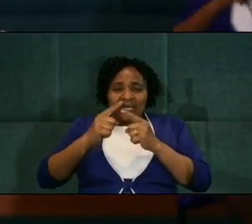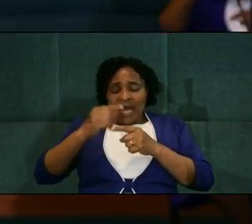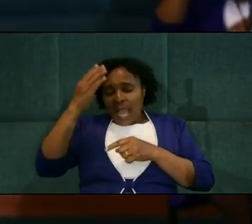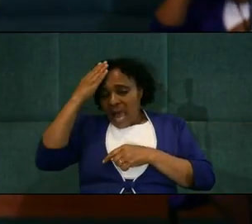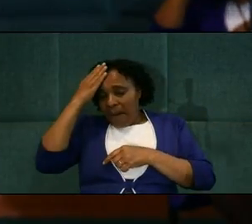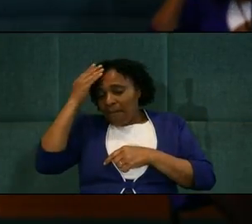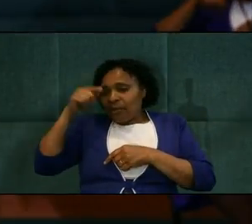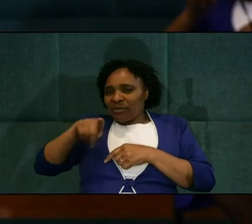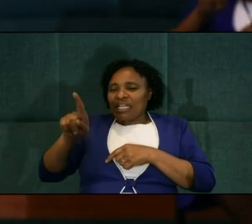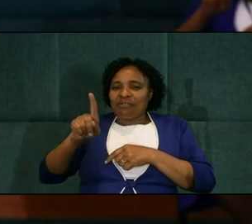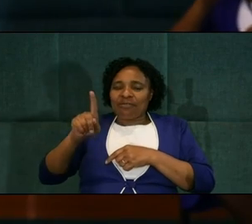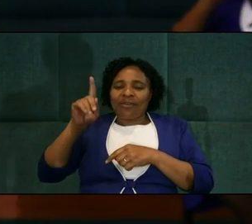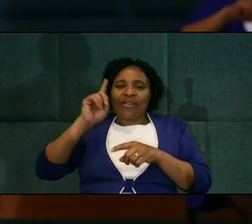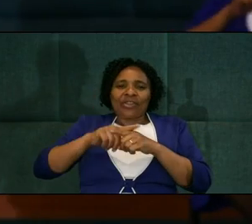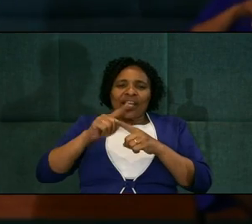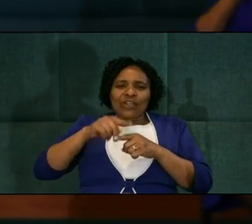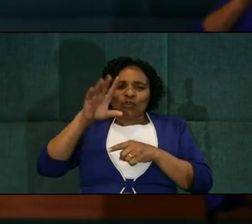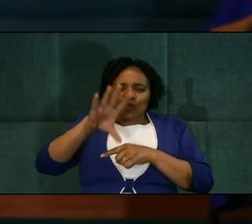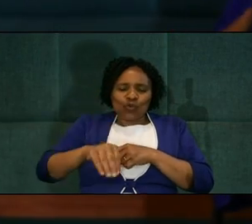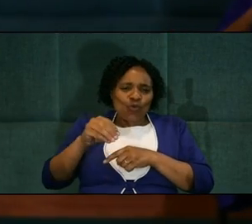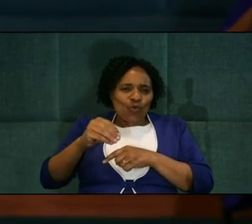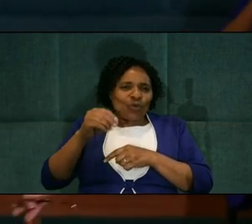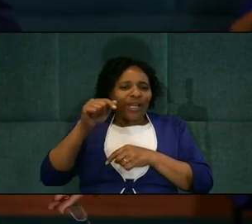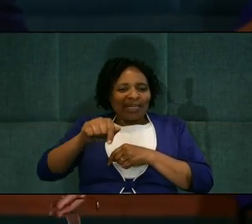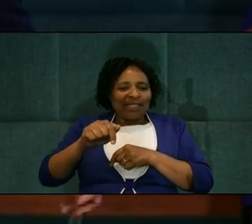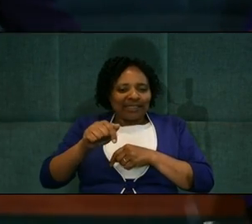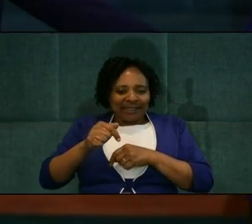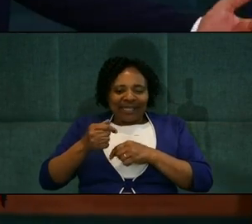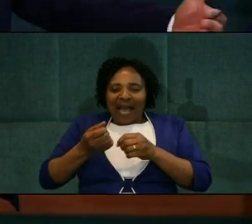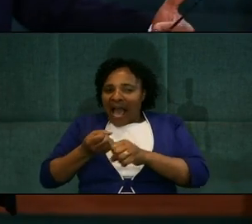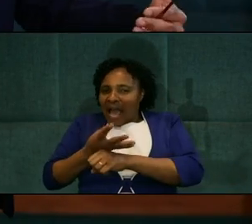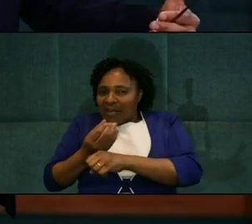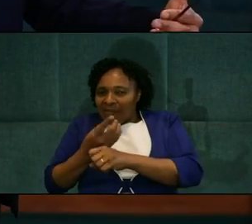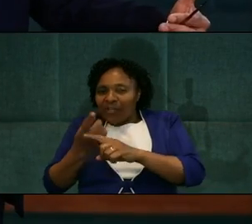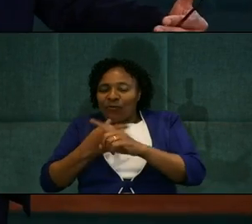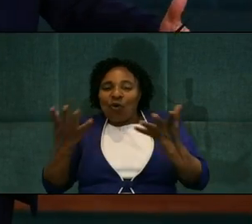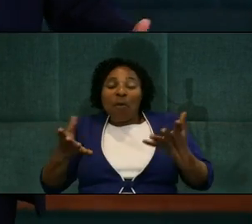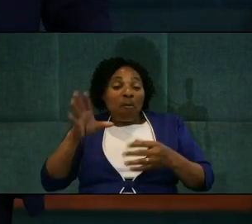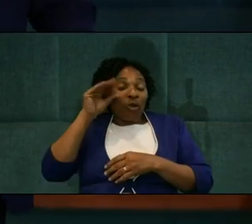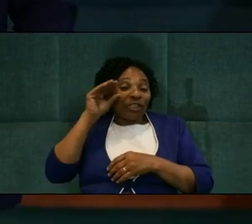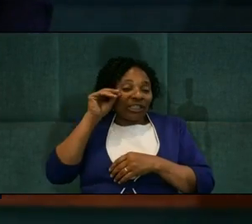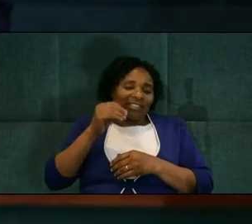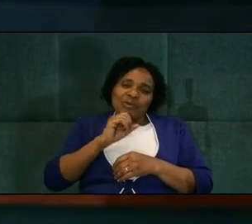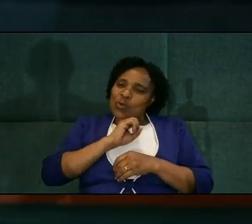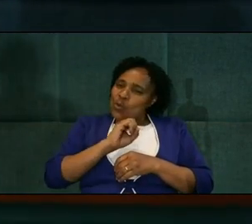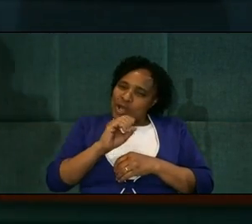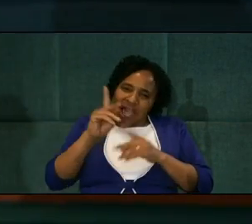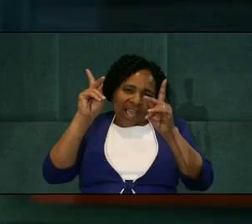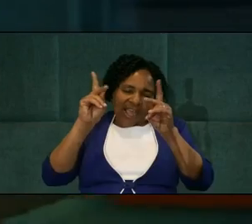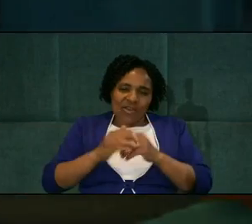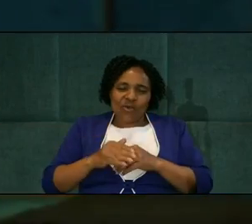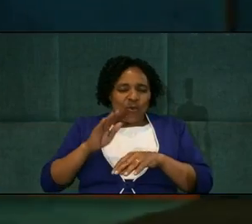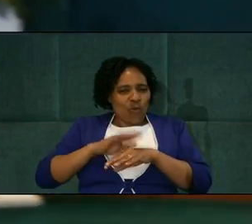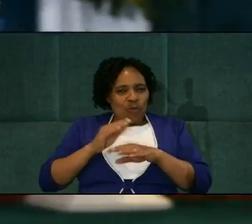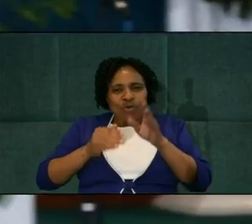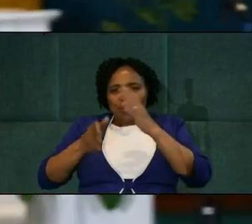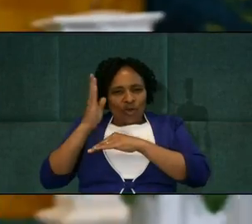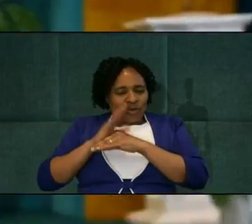the counsel from Moses. What amazing God. He took the counsel from Moses. He says, okay,